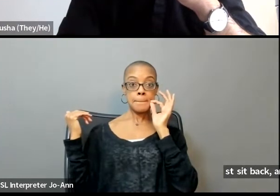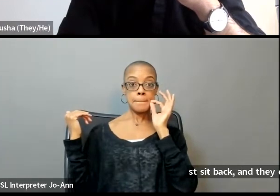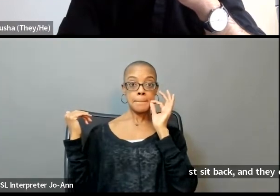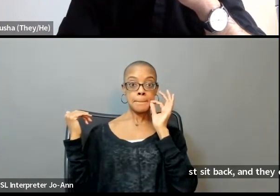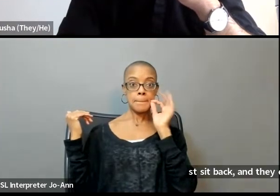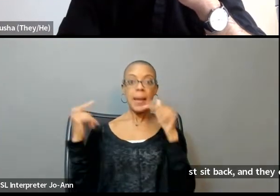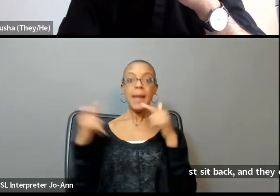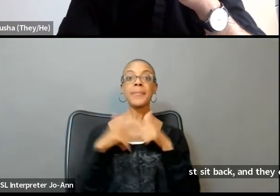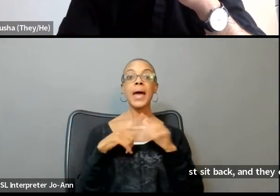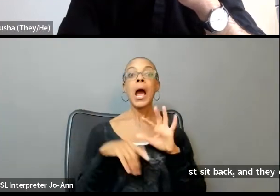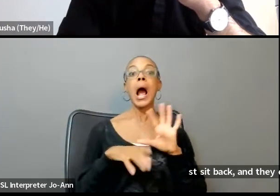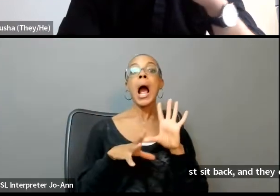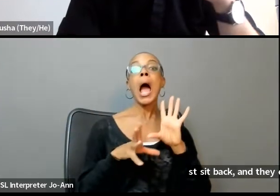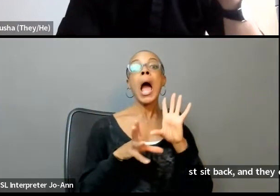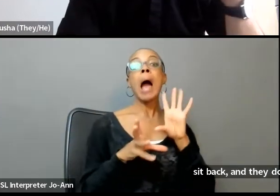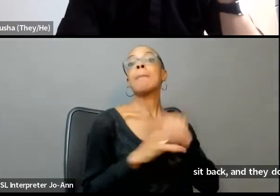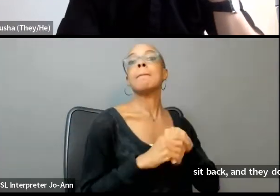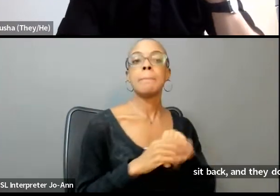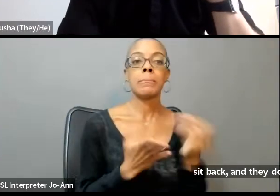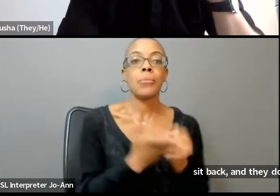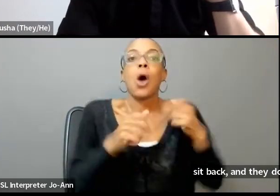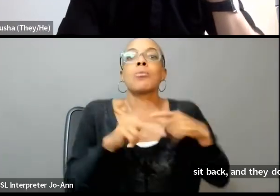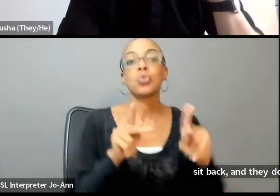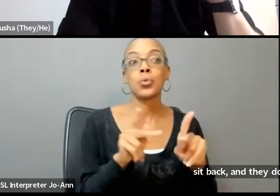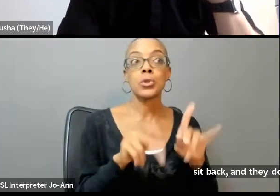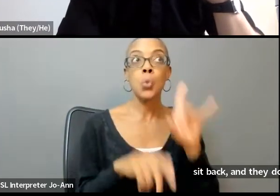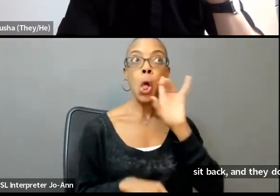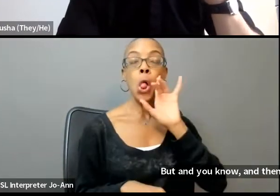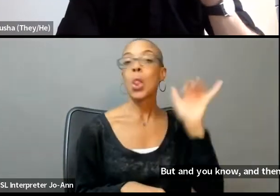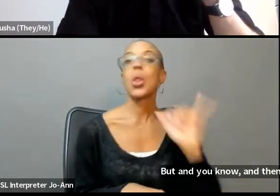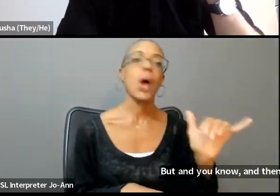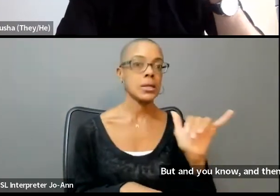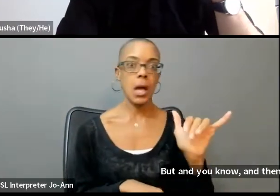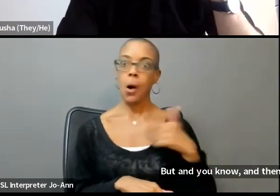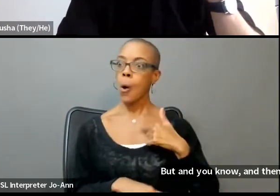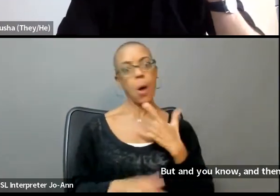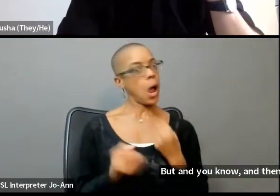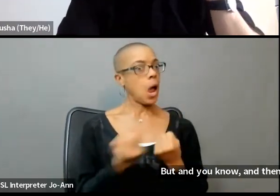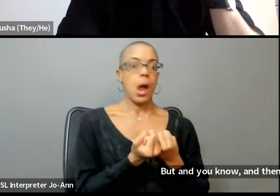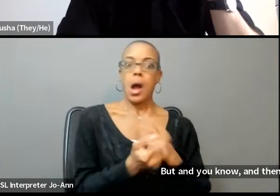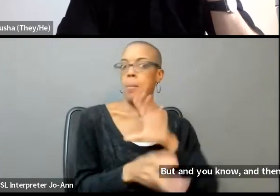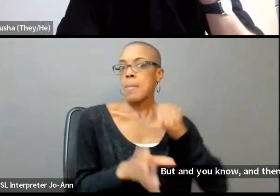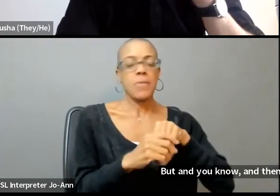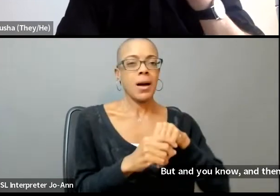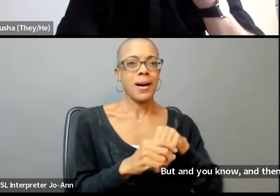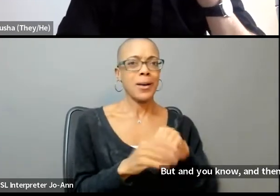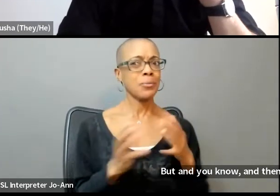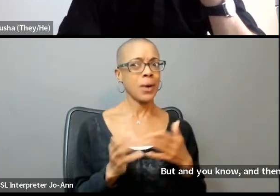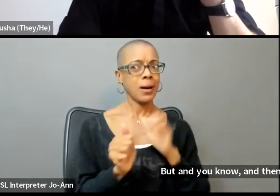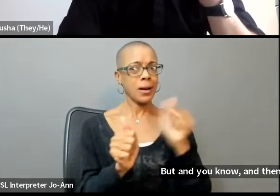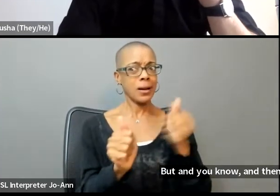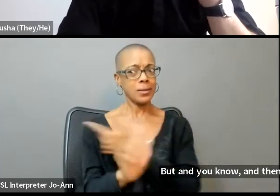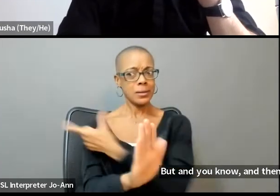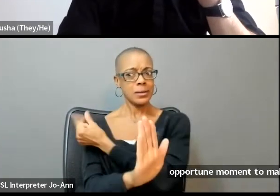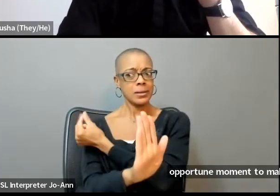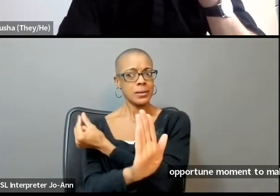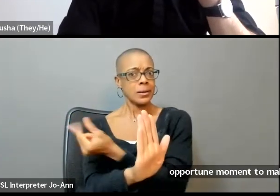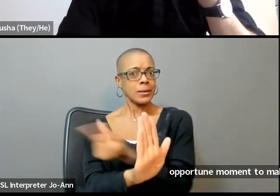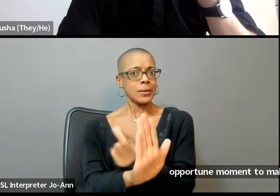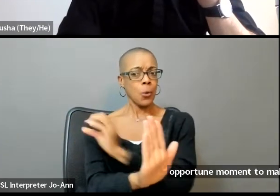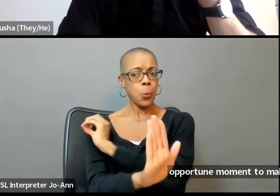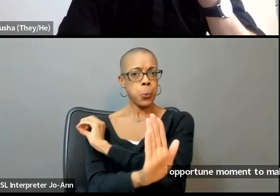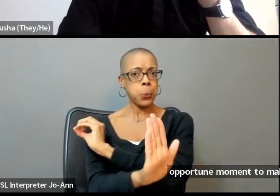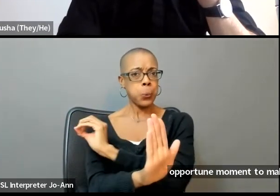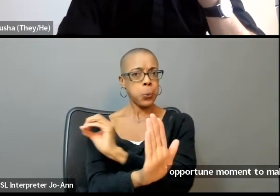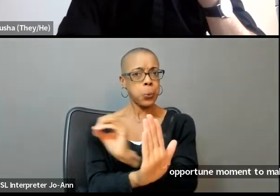chime in at an opportune moment to make it look like they're right there in the movement. but they're not doing anything and they're not saying anything